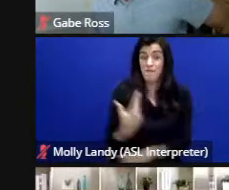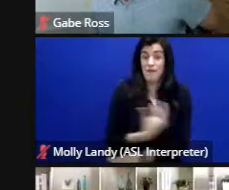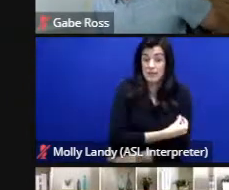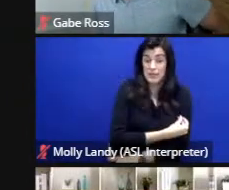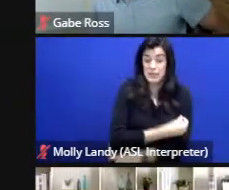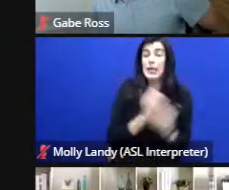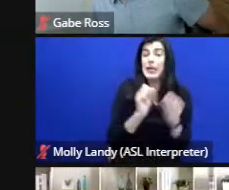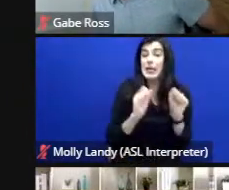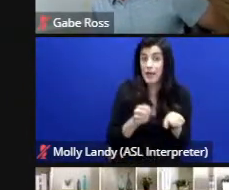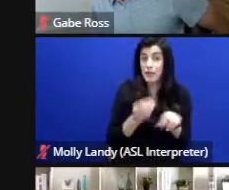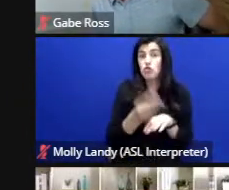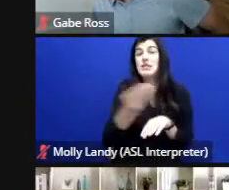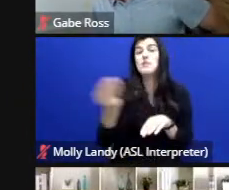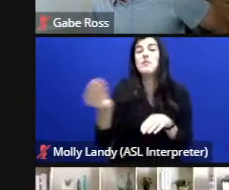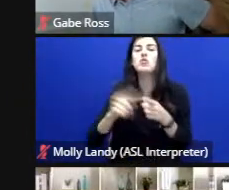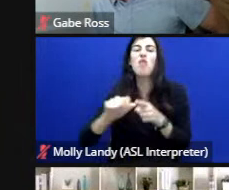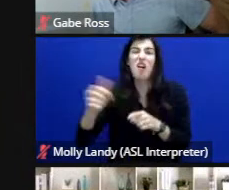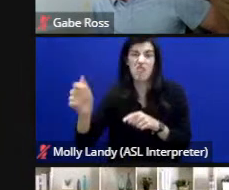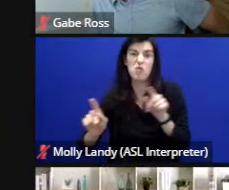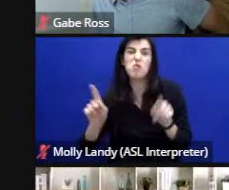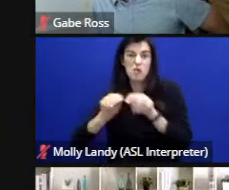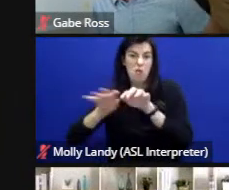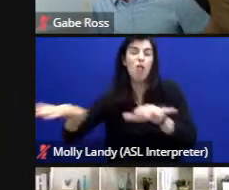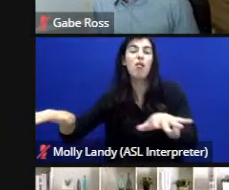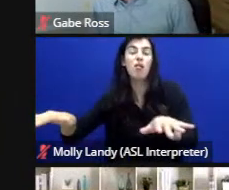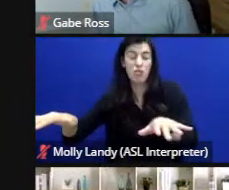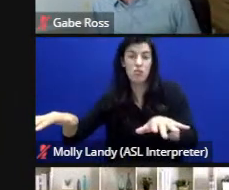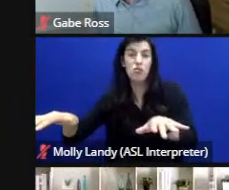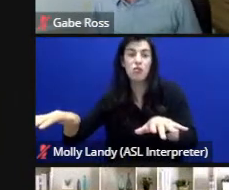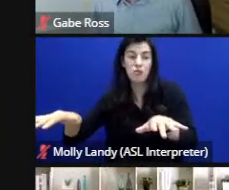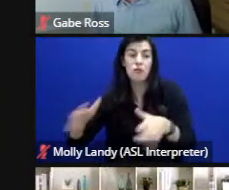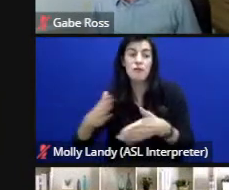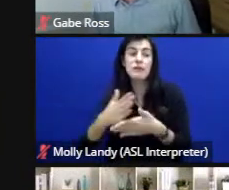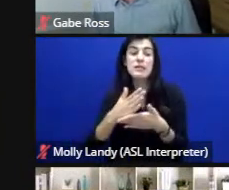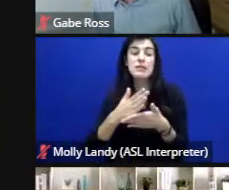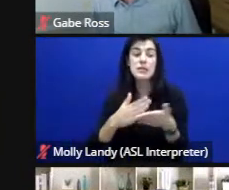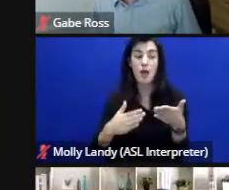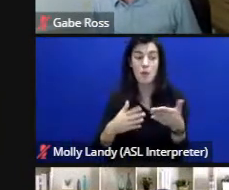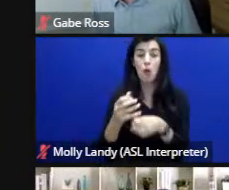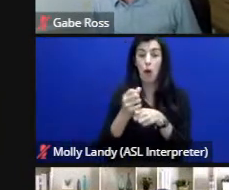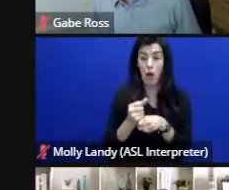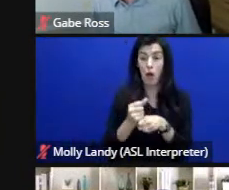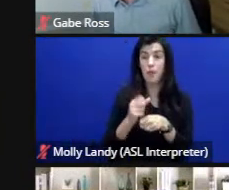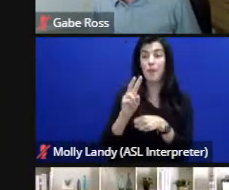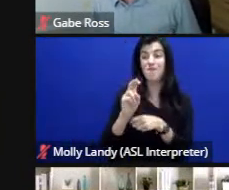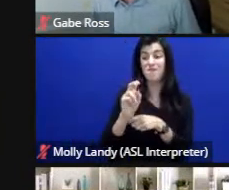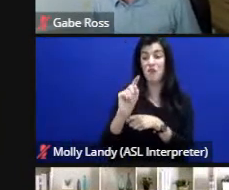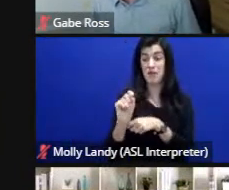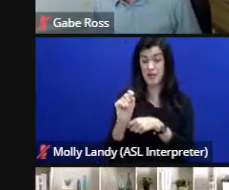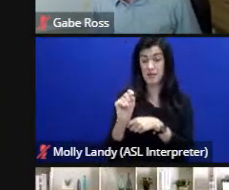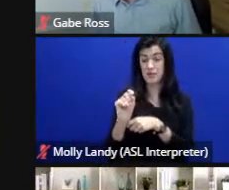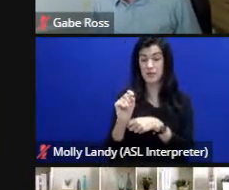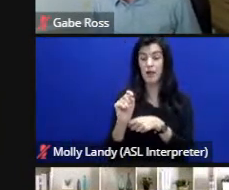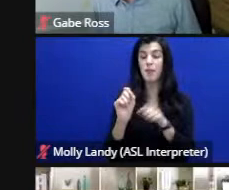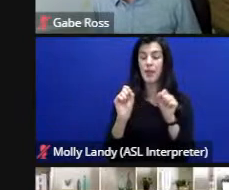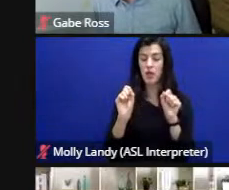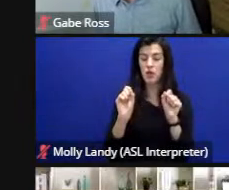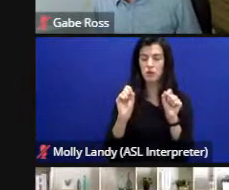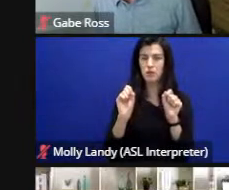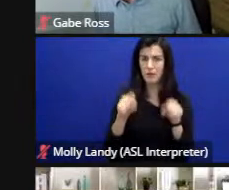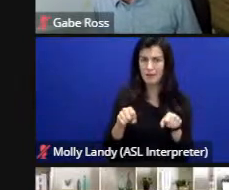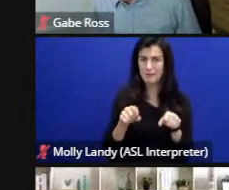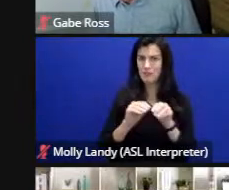Whereas before, even if people got infected and had a breakthrough infection with a different variant, they didn't seem to transmit it as easily.